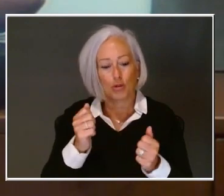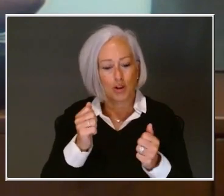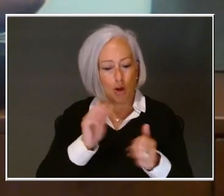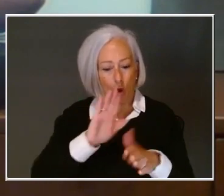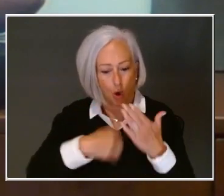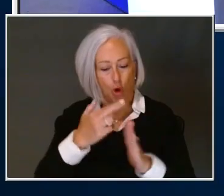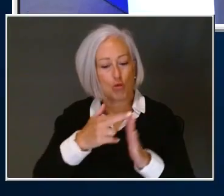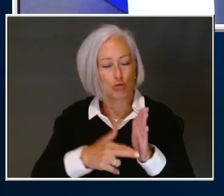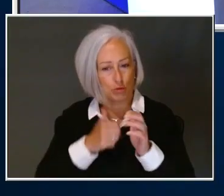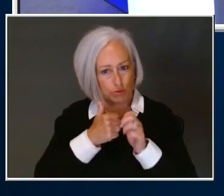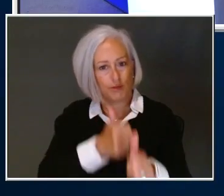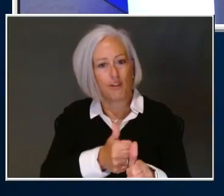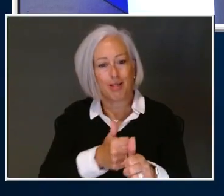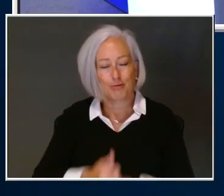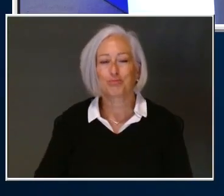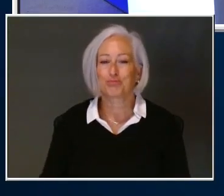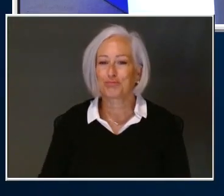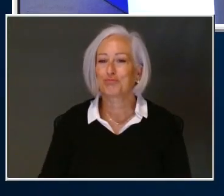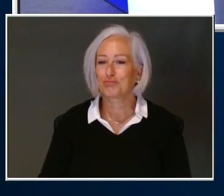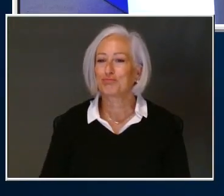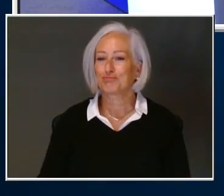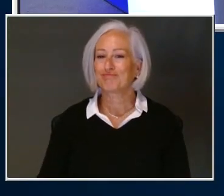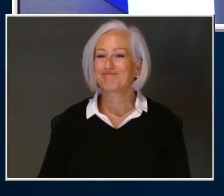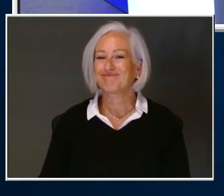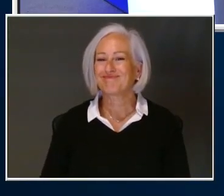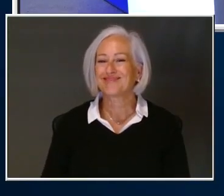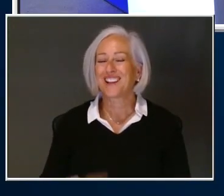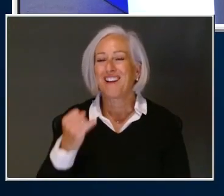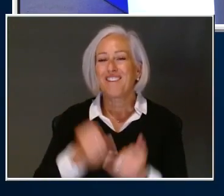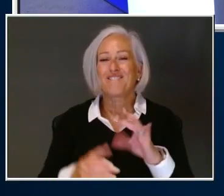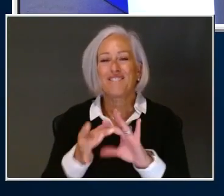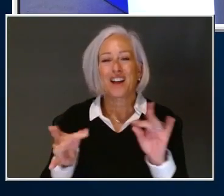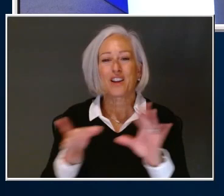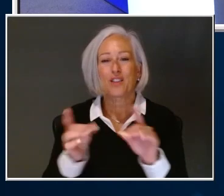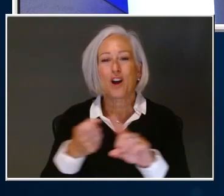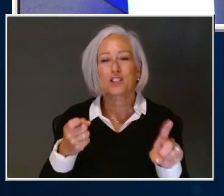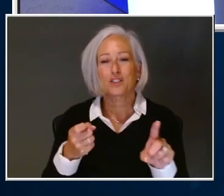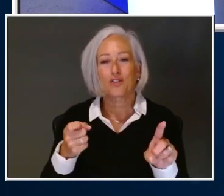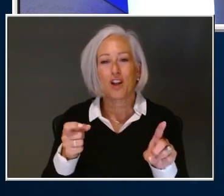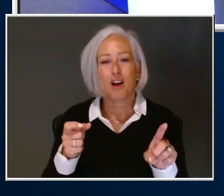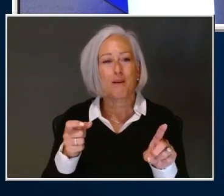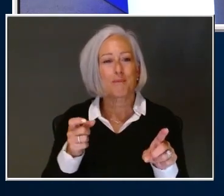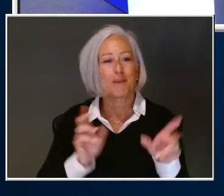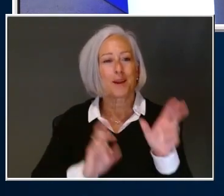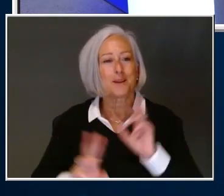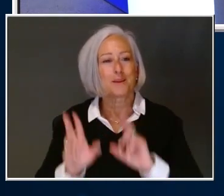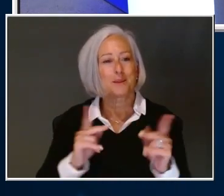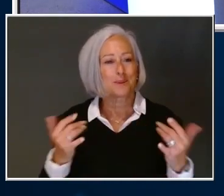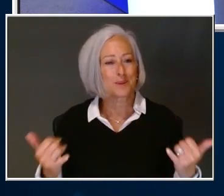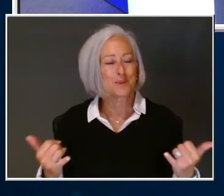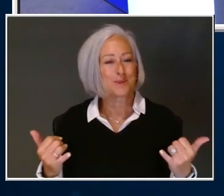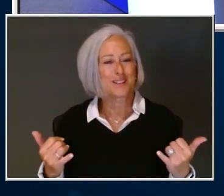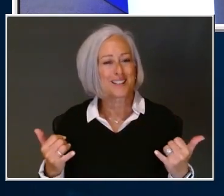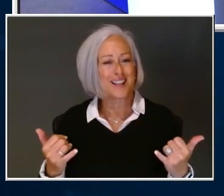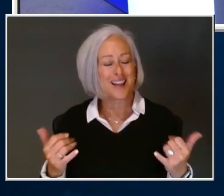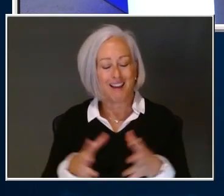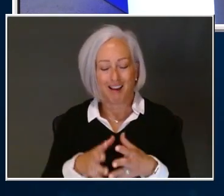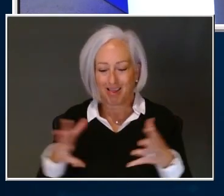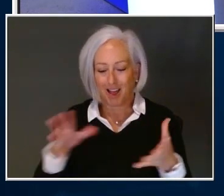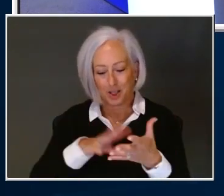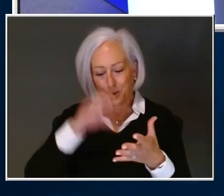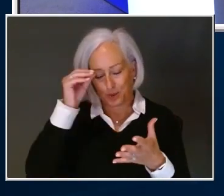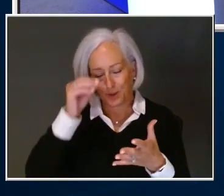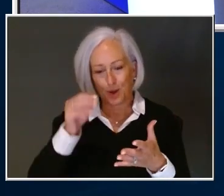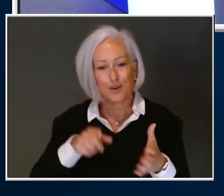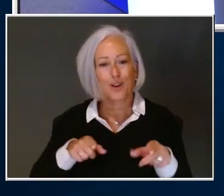crossed. Let's get final thoughts from our guest today. Great conversation, so much to learn about here during this really exciting week. And Dr.